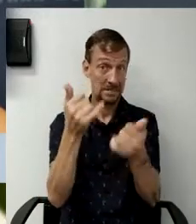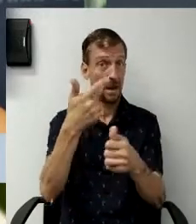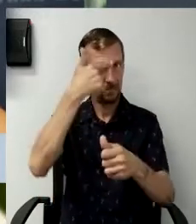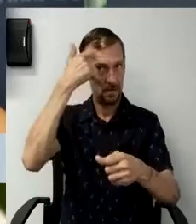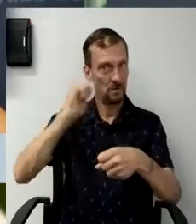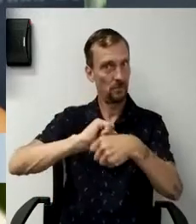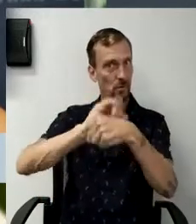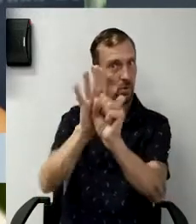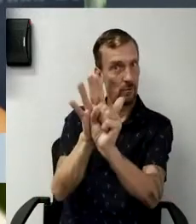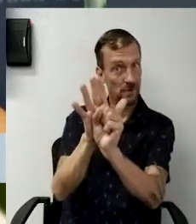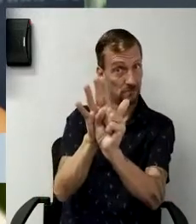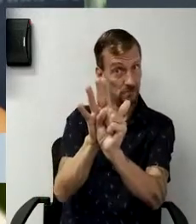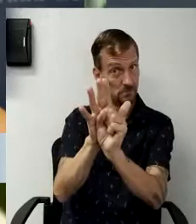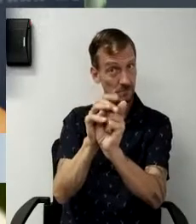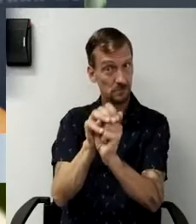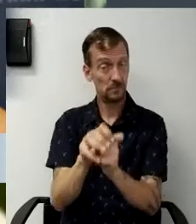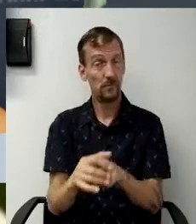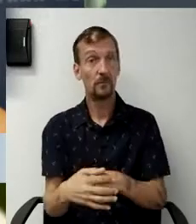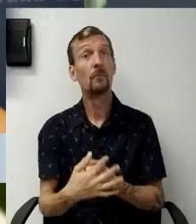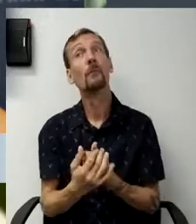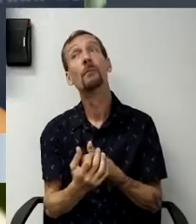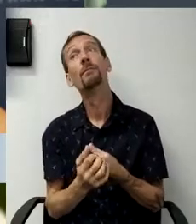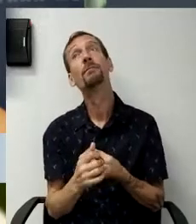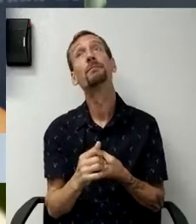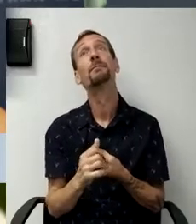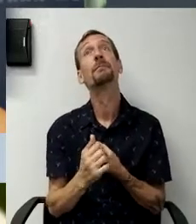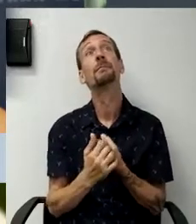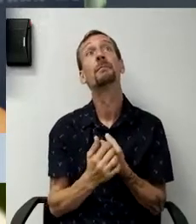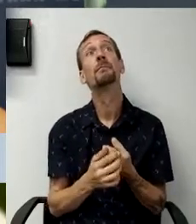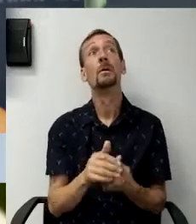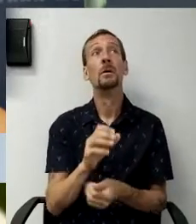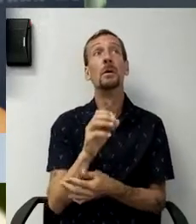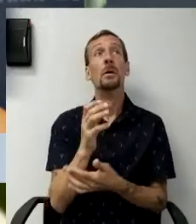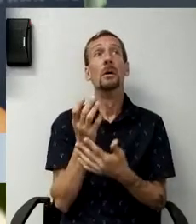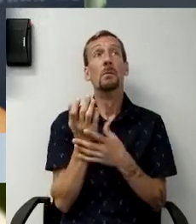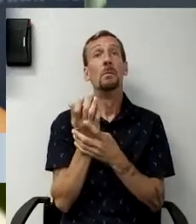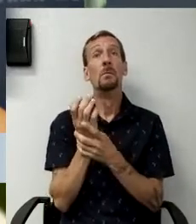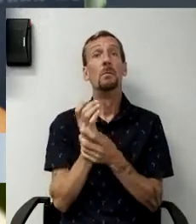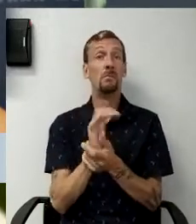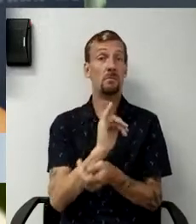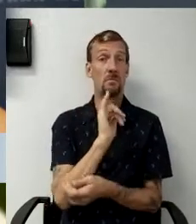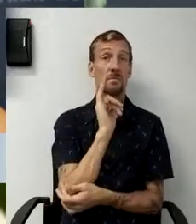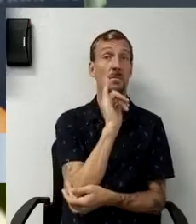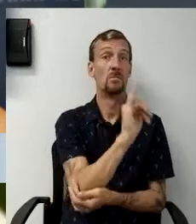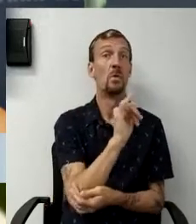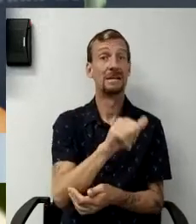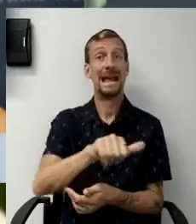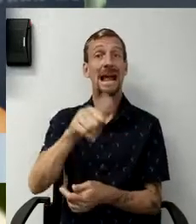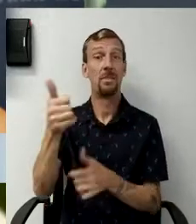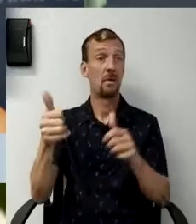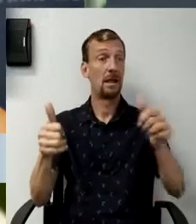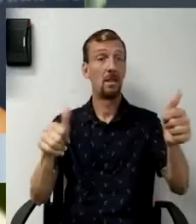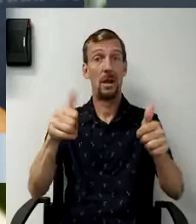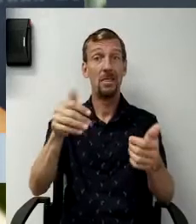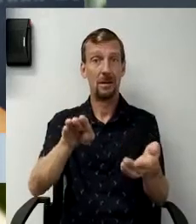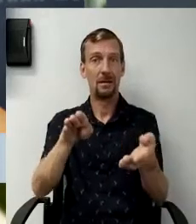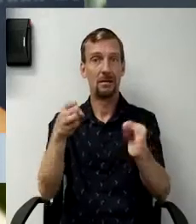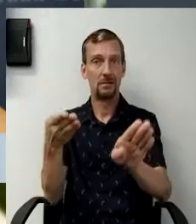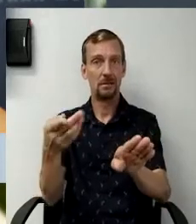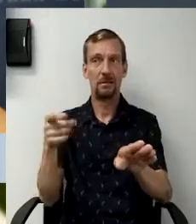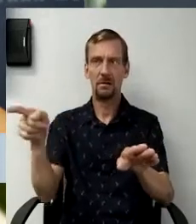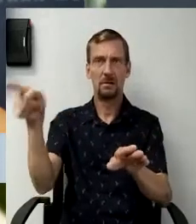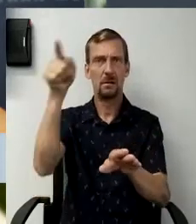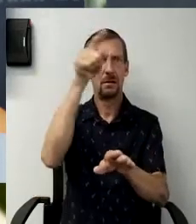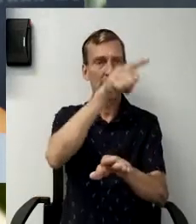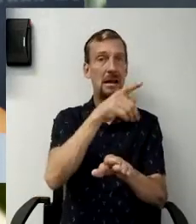COVID related. So are those, unique deaths that those people would